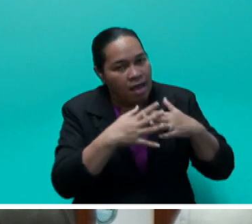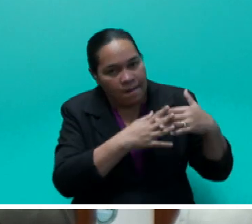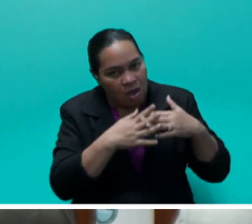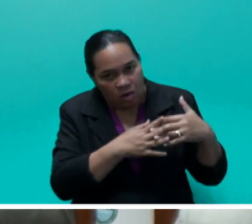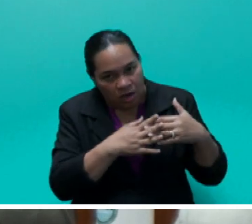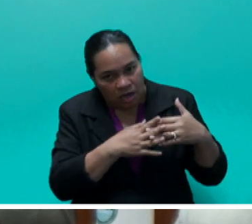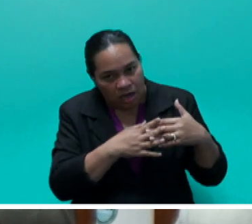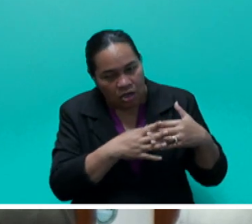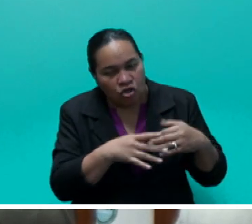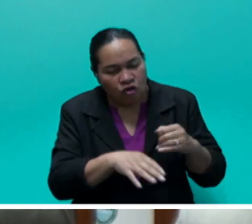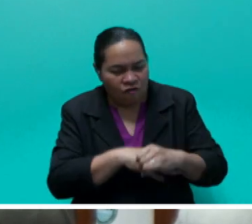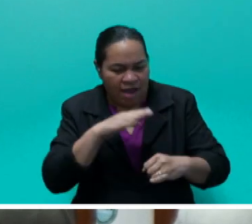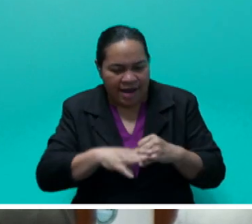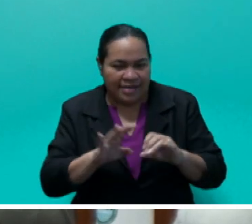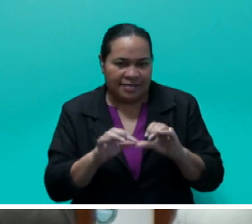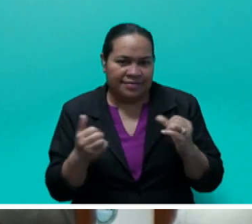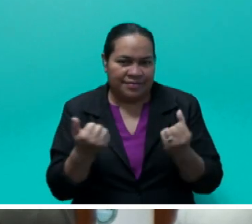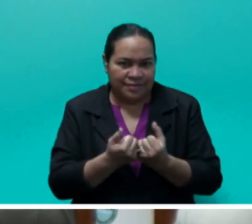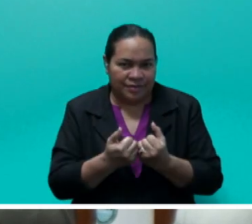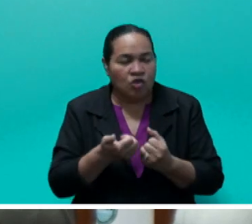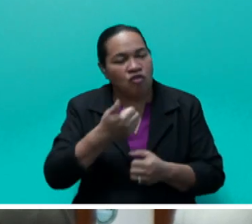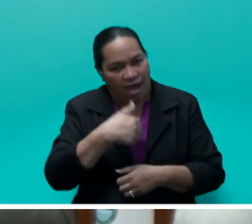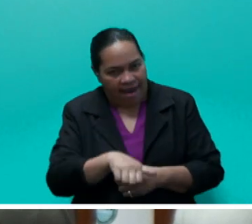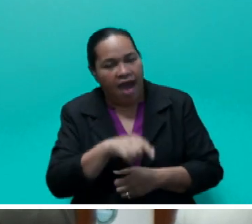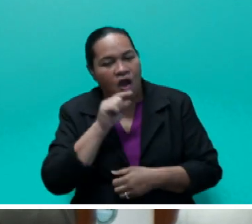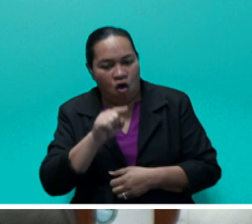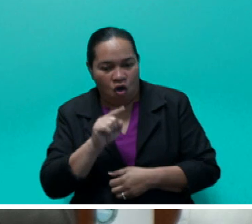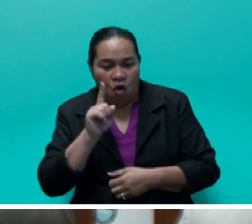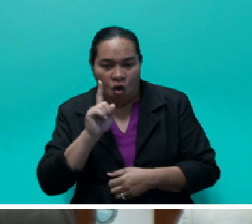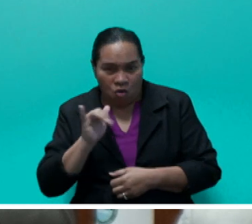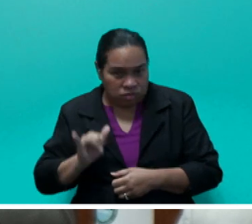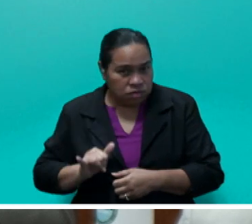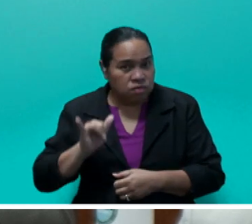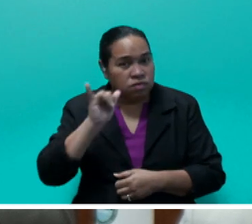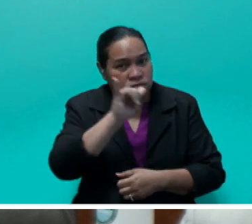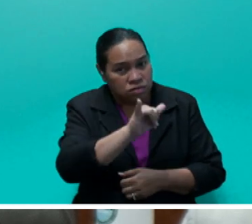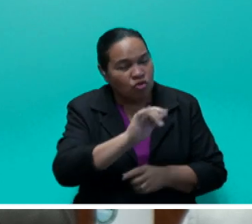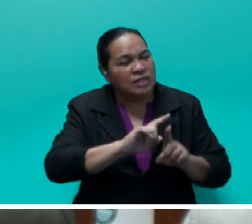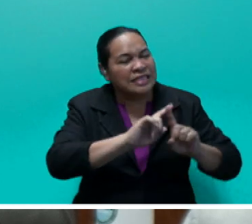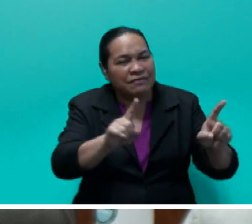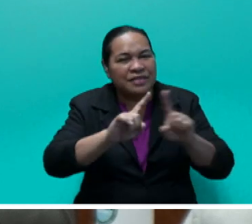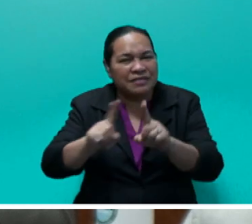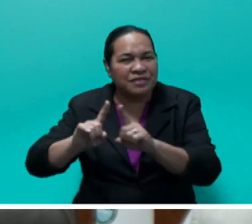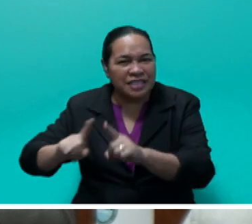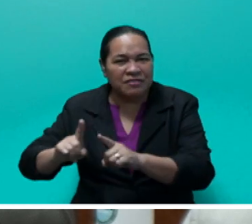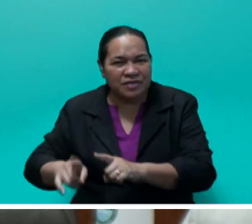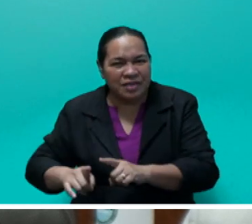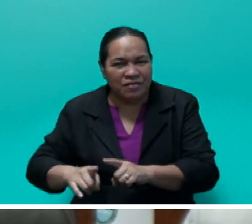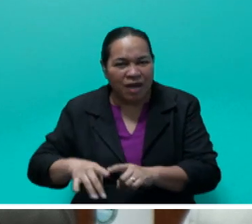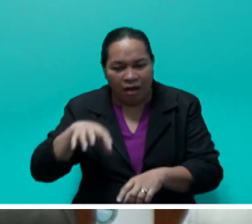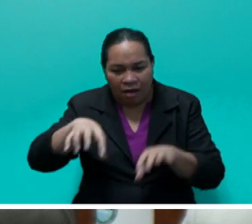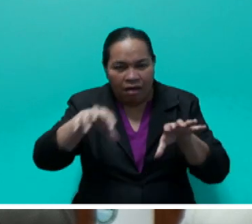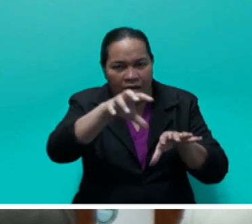to finalize an open skies agreement, allowing a national carrier to operate to various US destinations, thereby boosting trade and